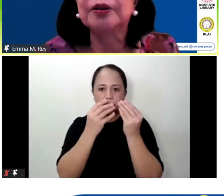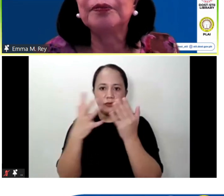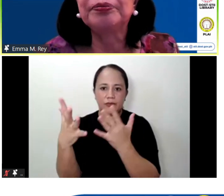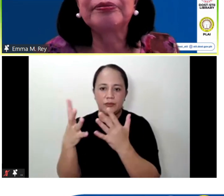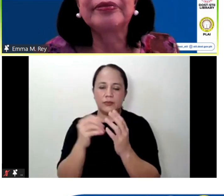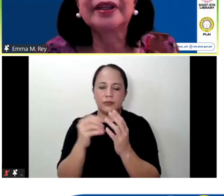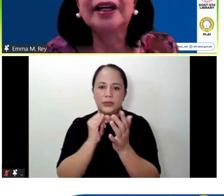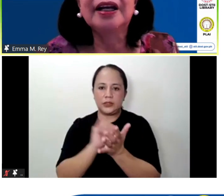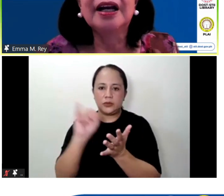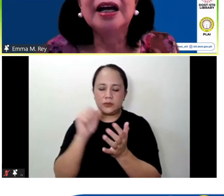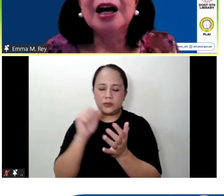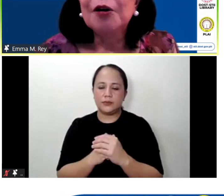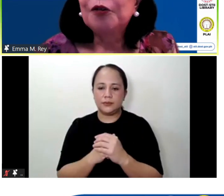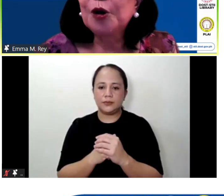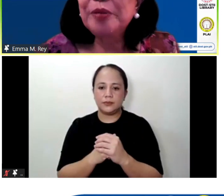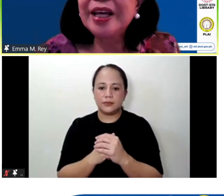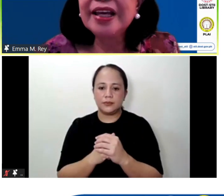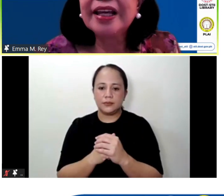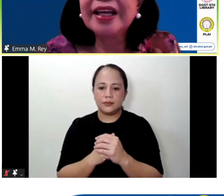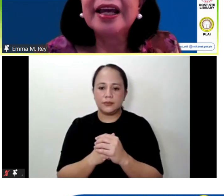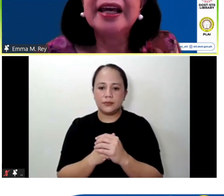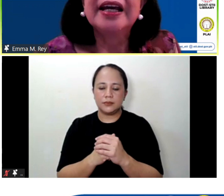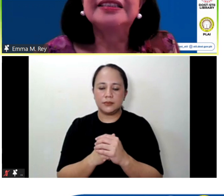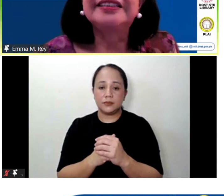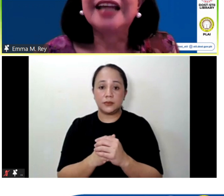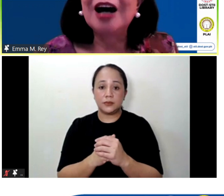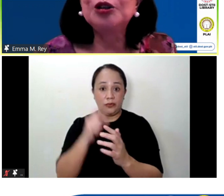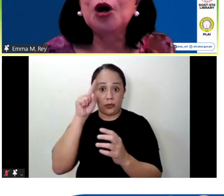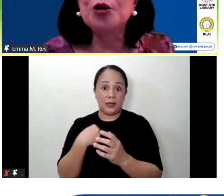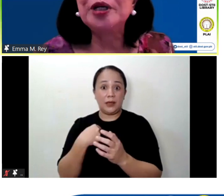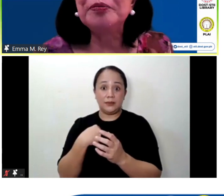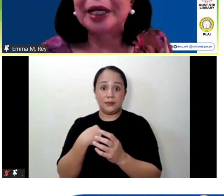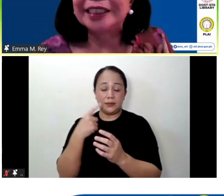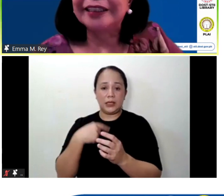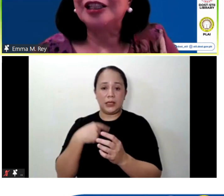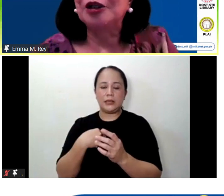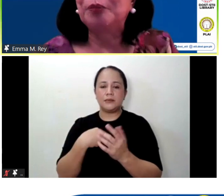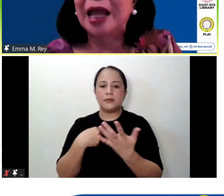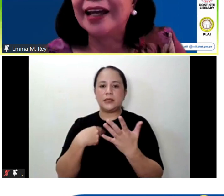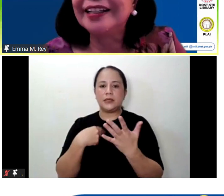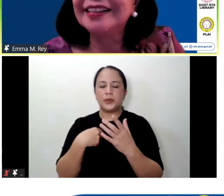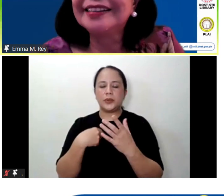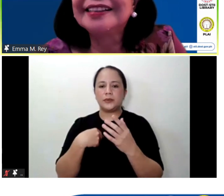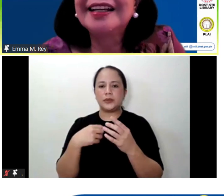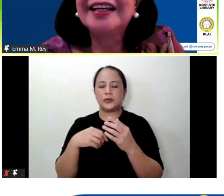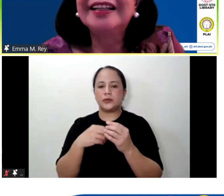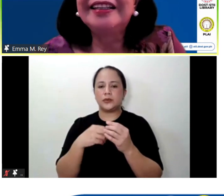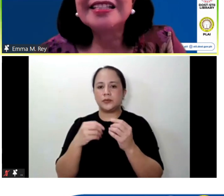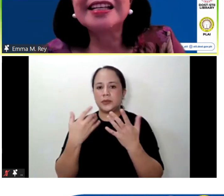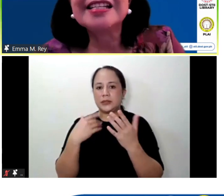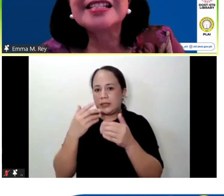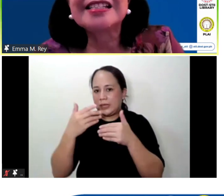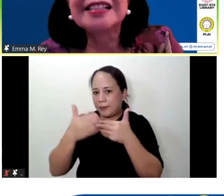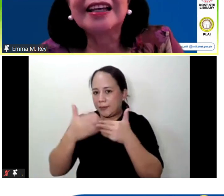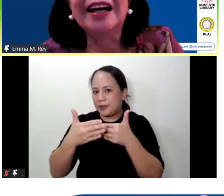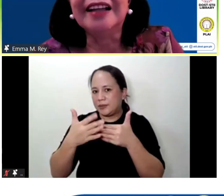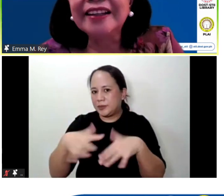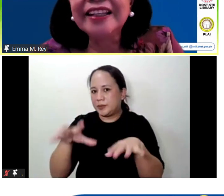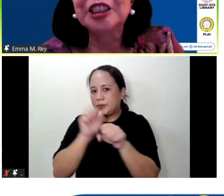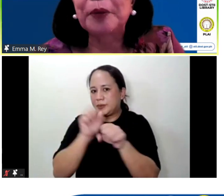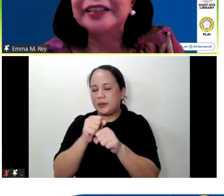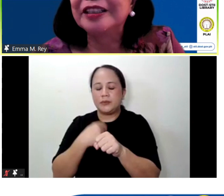Institute. For me, as the outgoing president of PLAI, this is